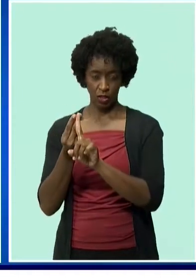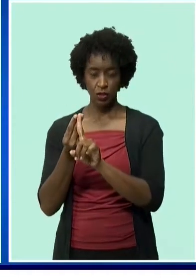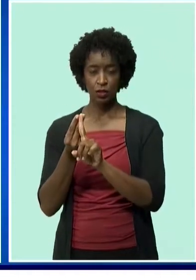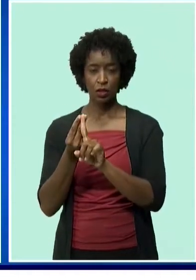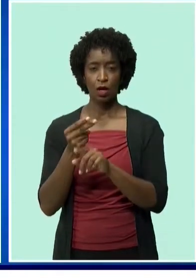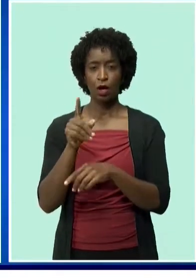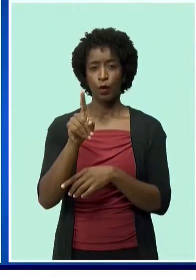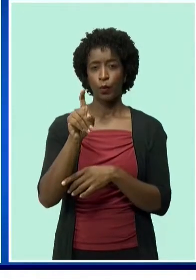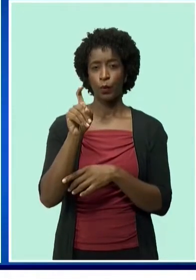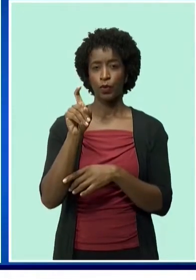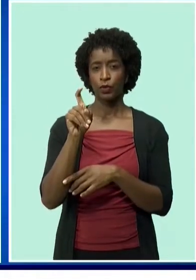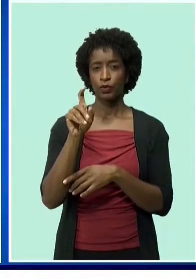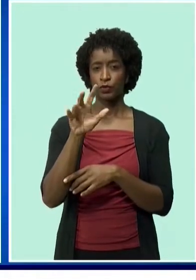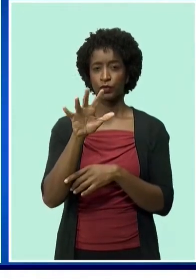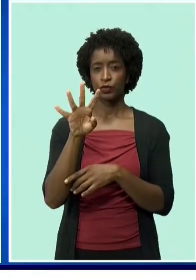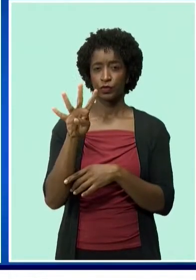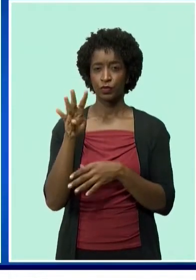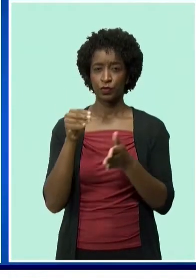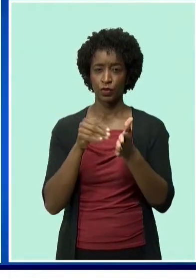is